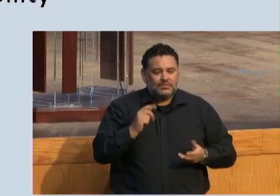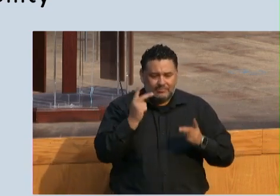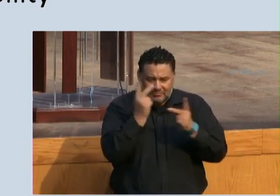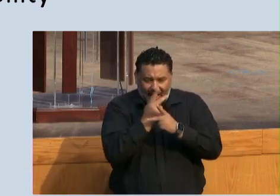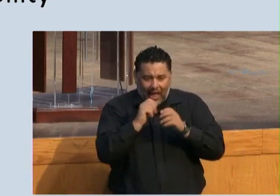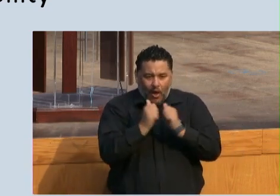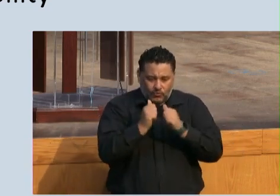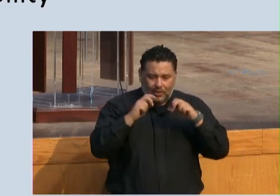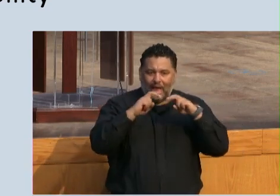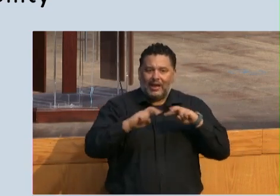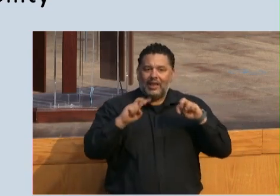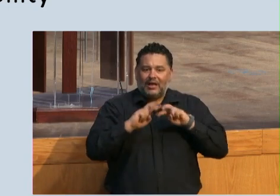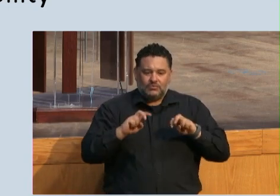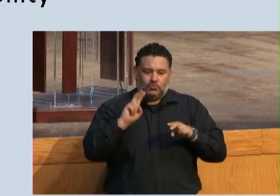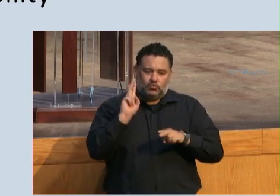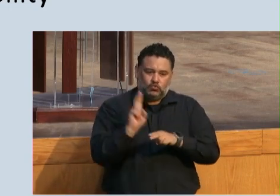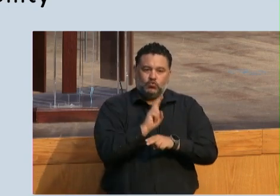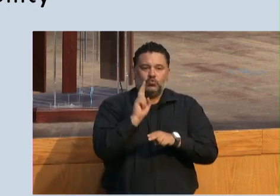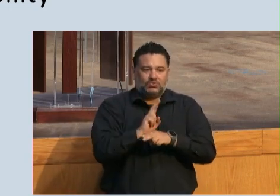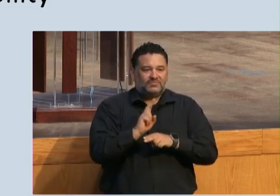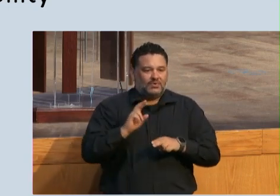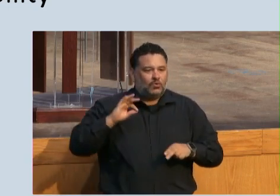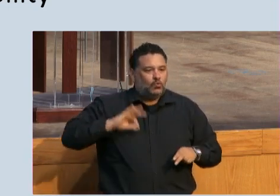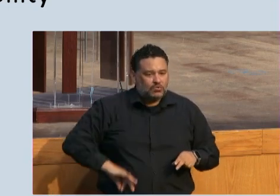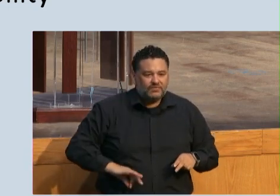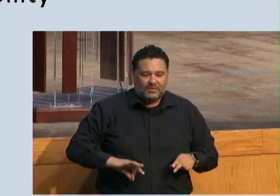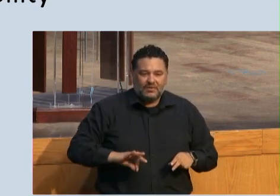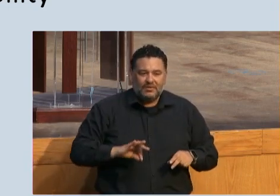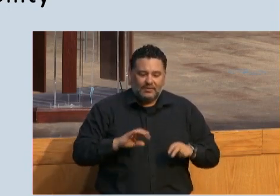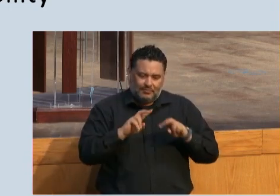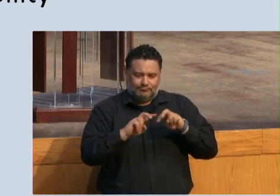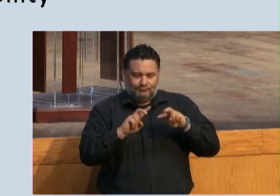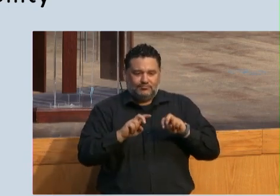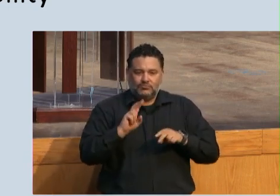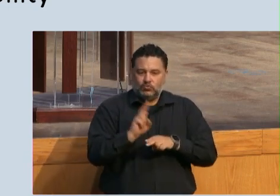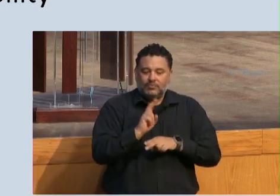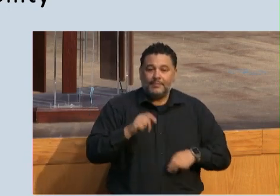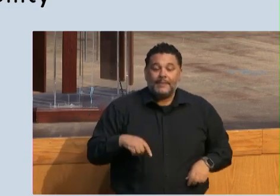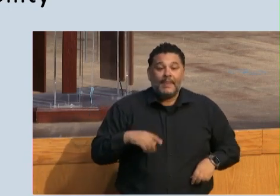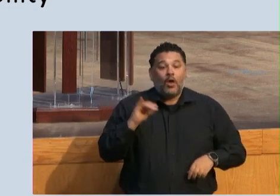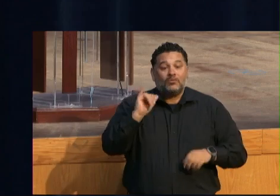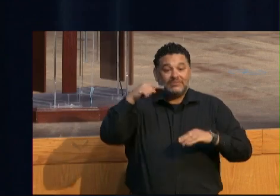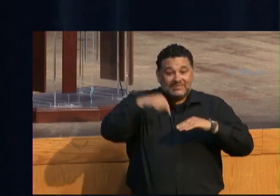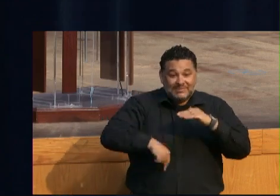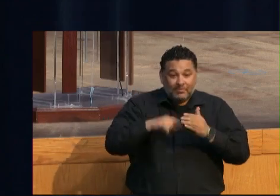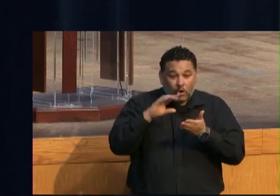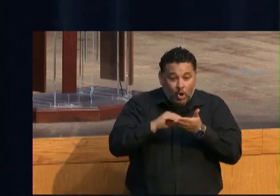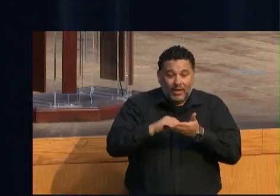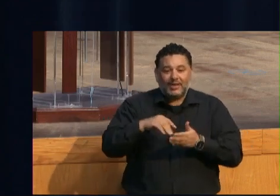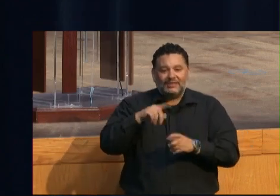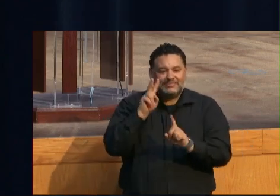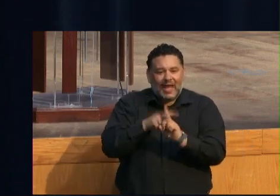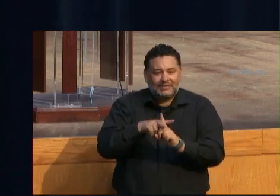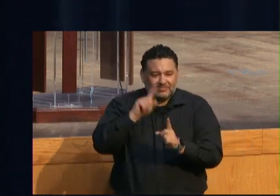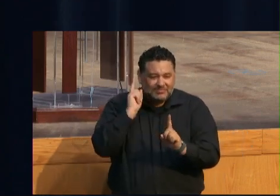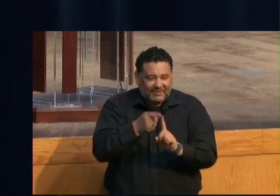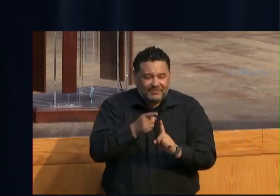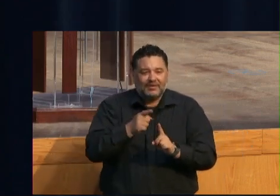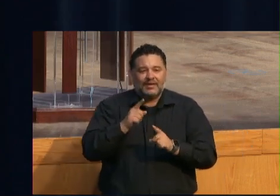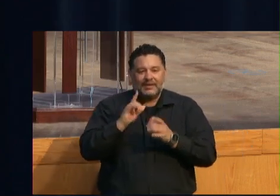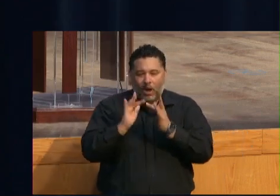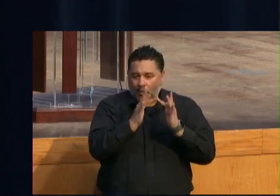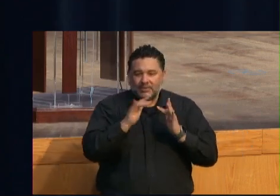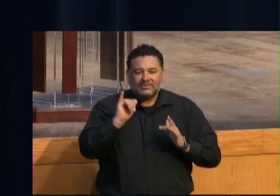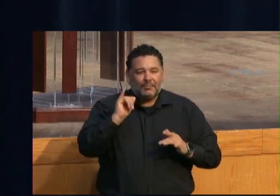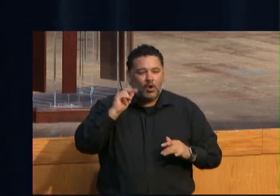analyze it and use it meaningfully. At the same time, deep learning and task-specific networks, sort of like those neural networks, but much